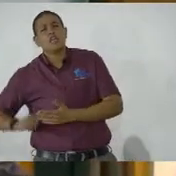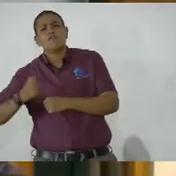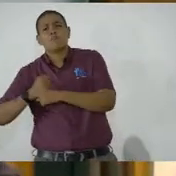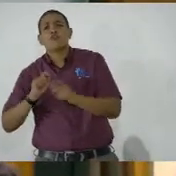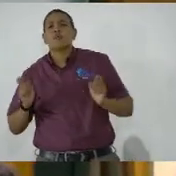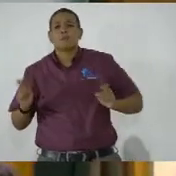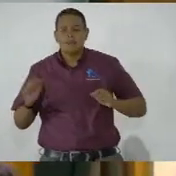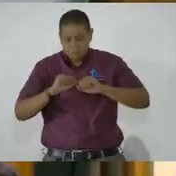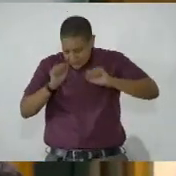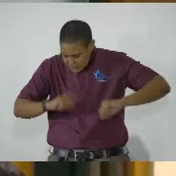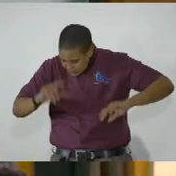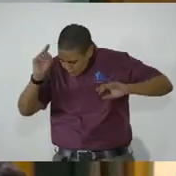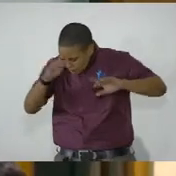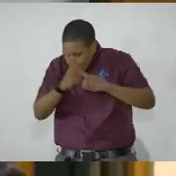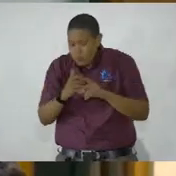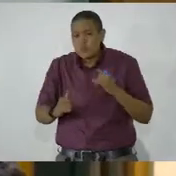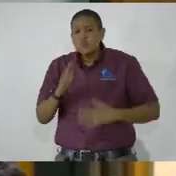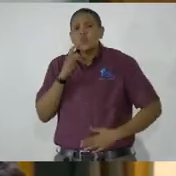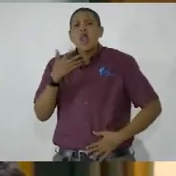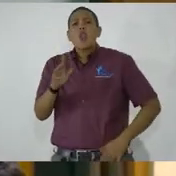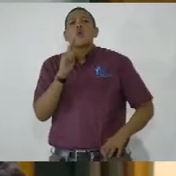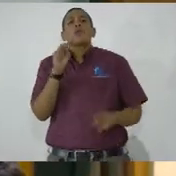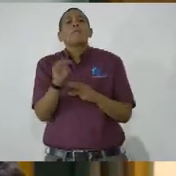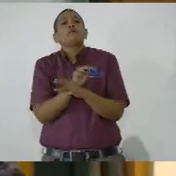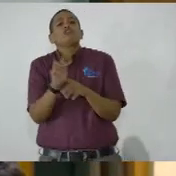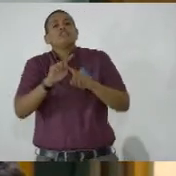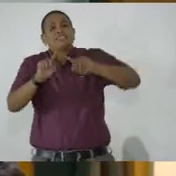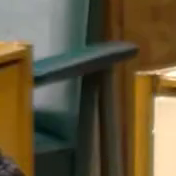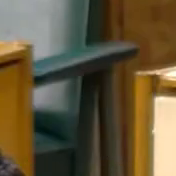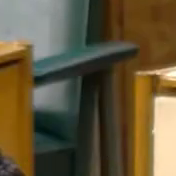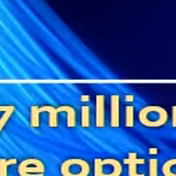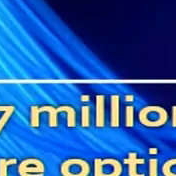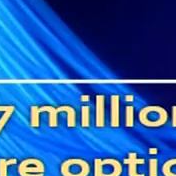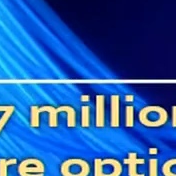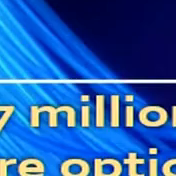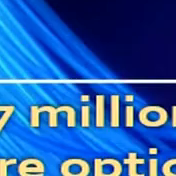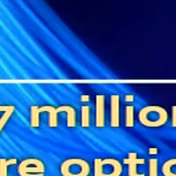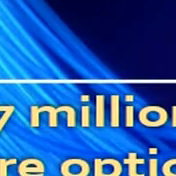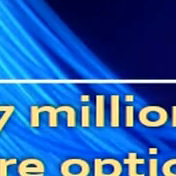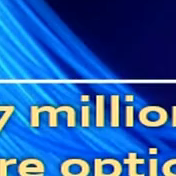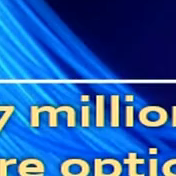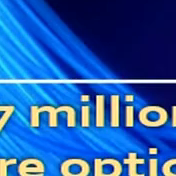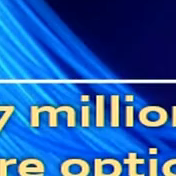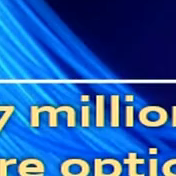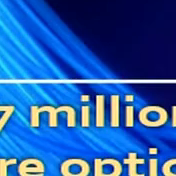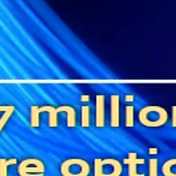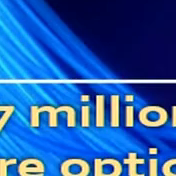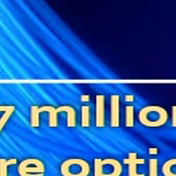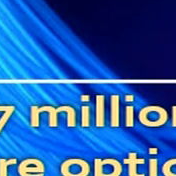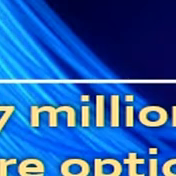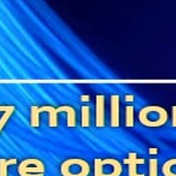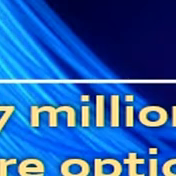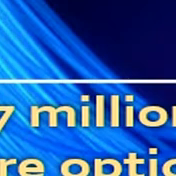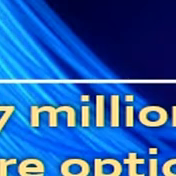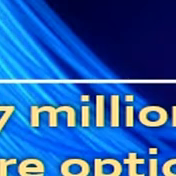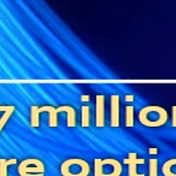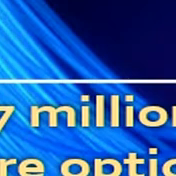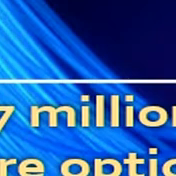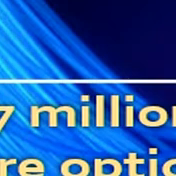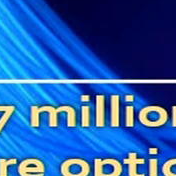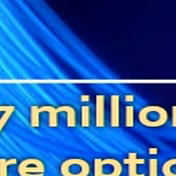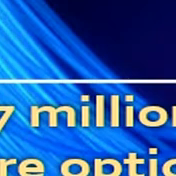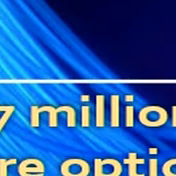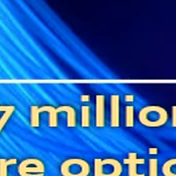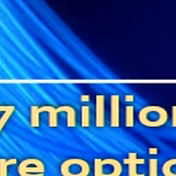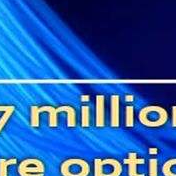management system, which will allow the ministries, departments, and agencies to submit their legislation electronically